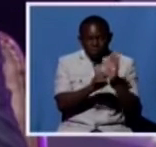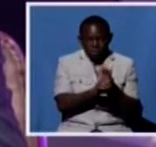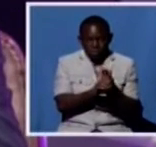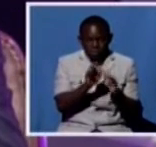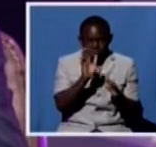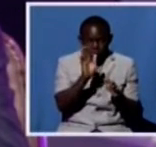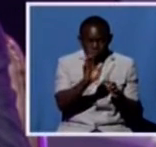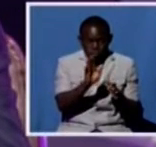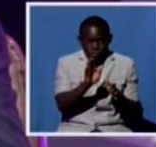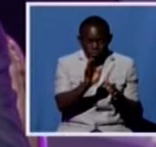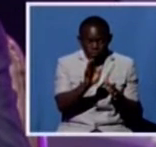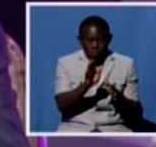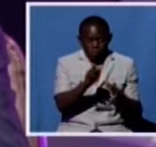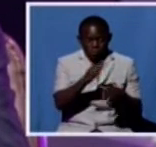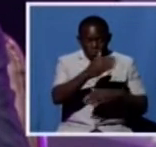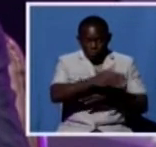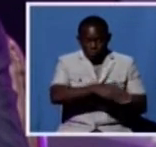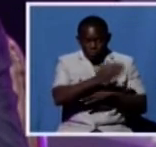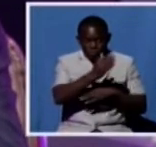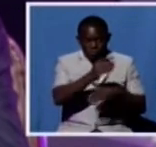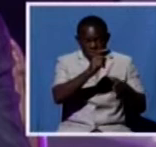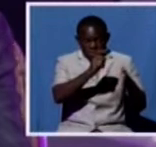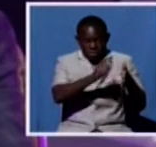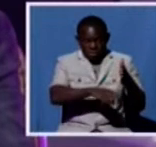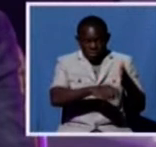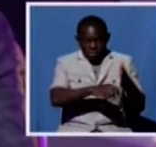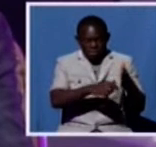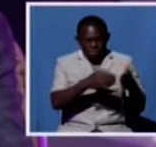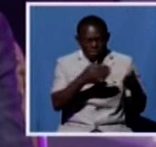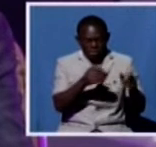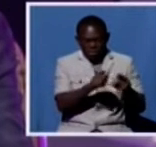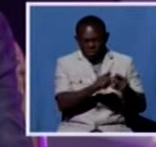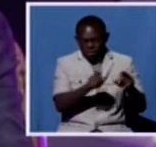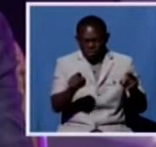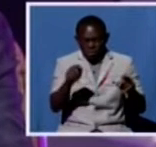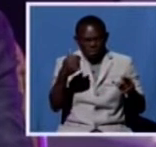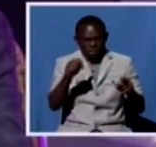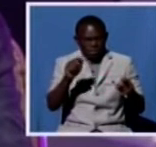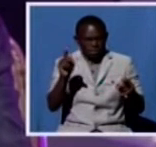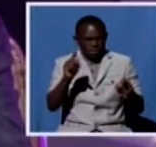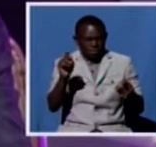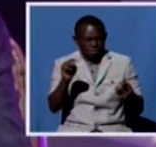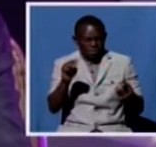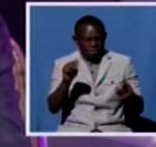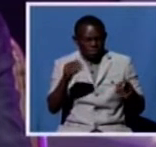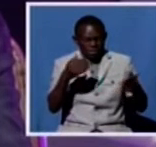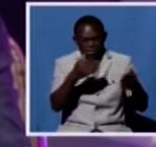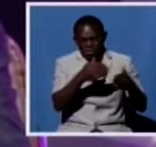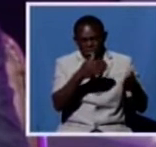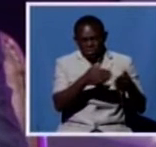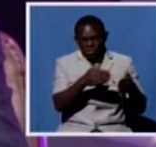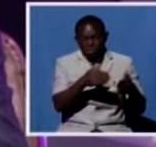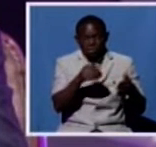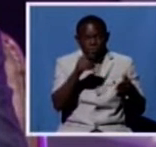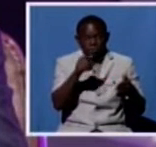station, just go to the toll station, register, you provide information, the relevant information, and once you register,